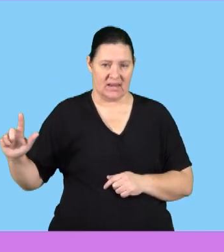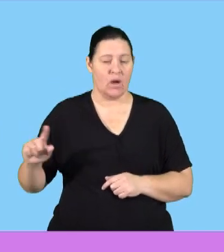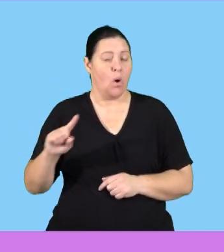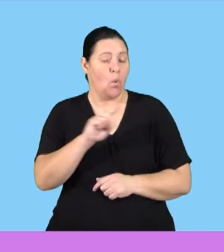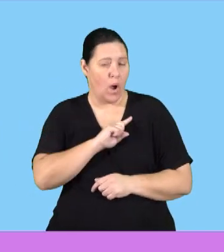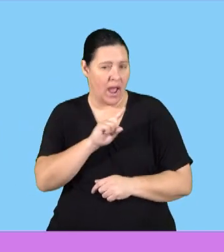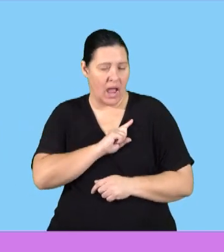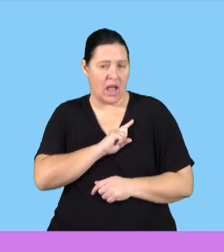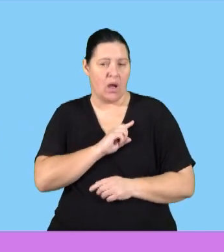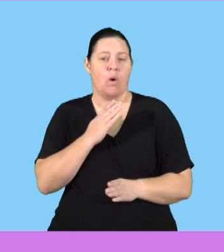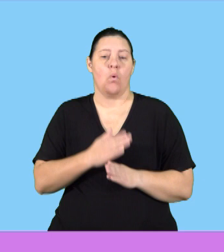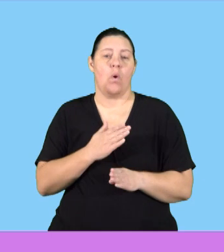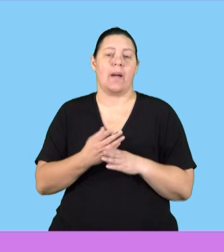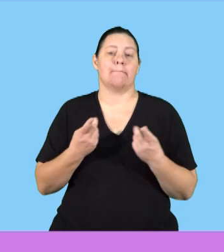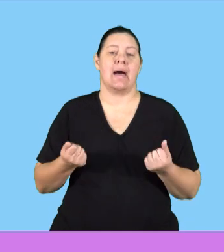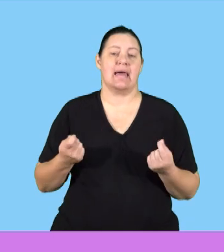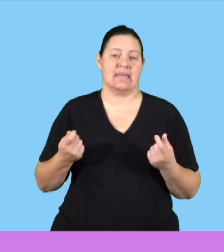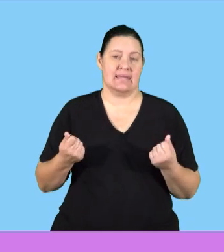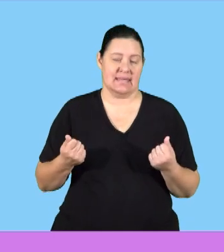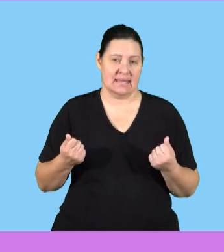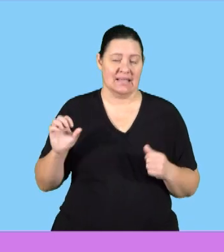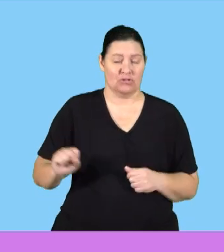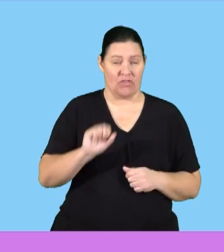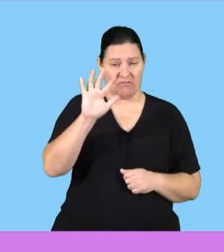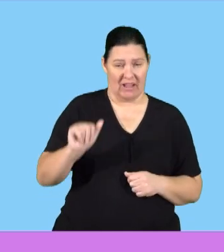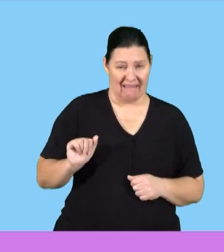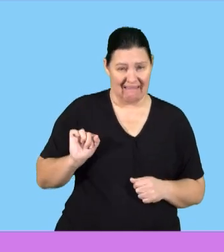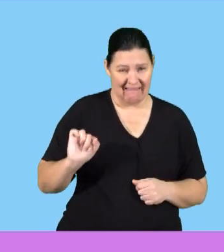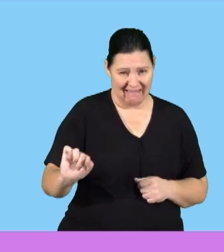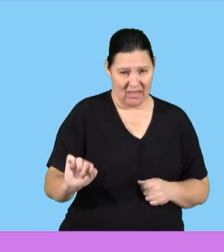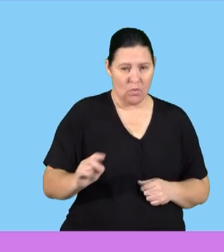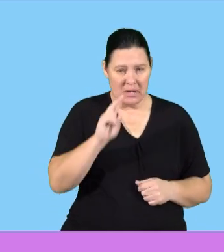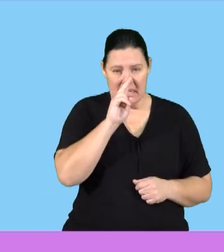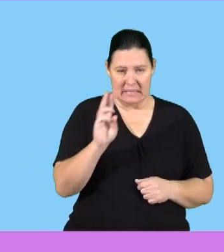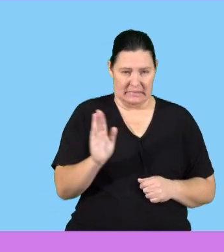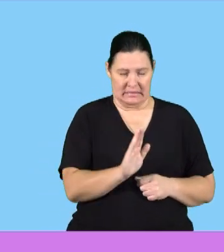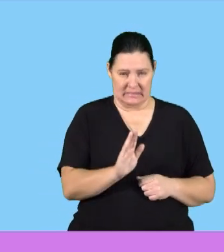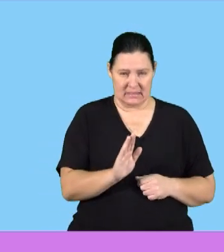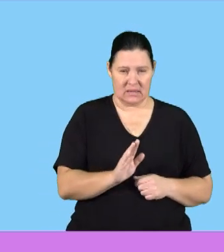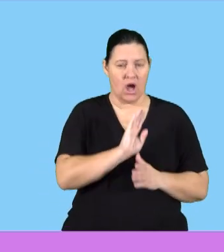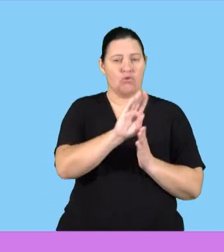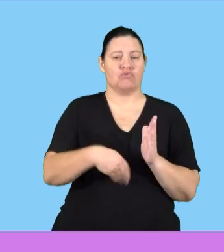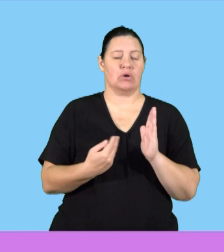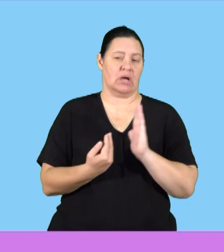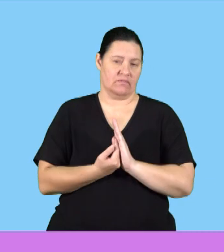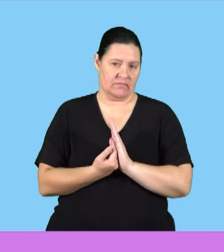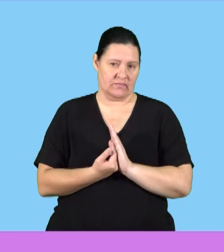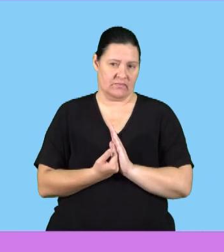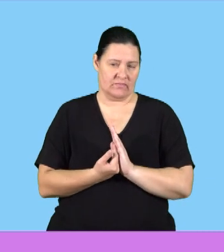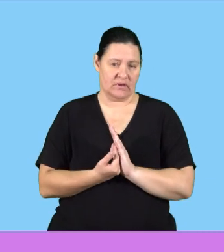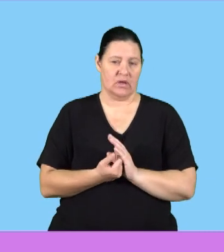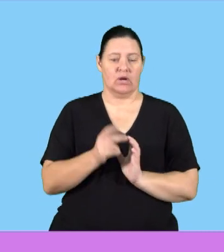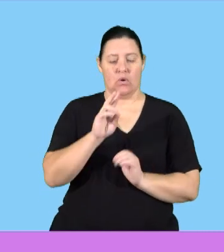42857. And because now we are talking about the South African currency, we need to round this off